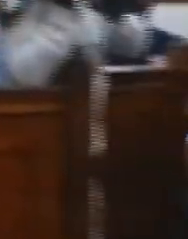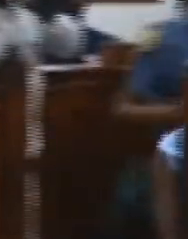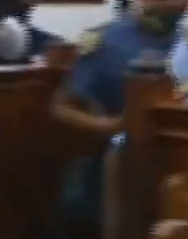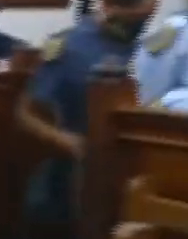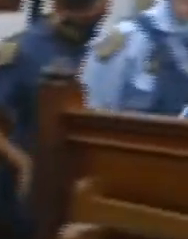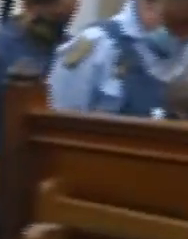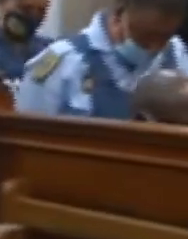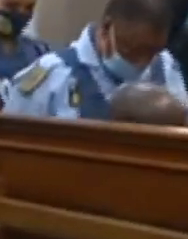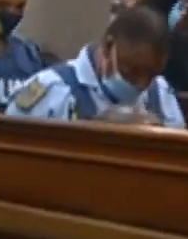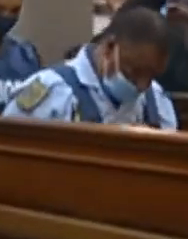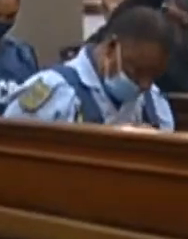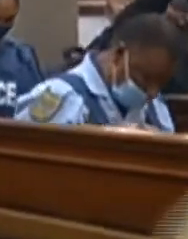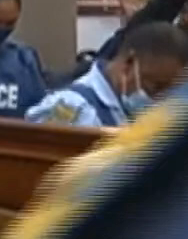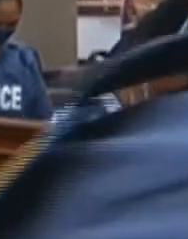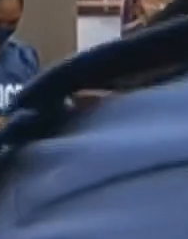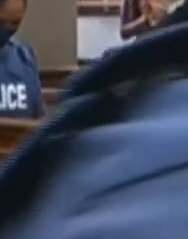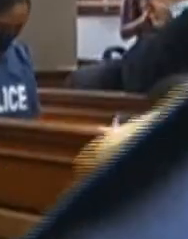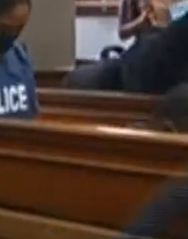take him down. Okay.